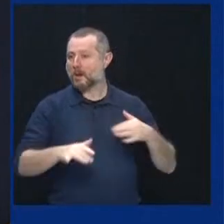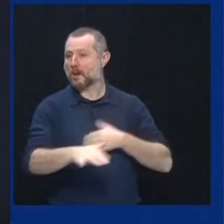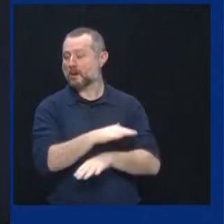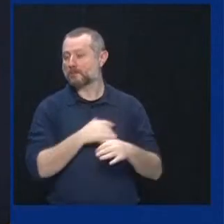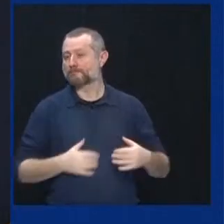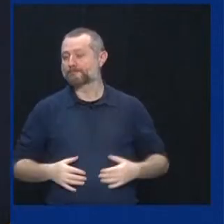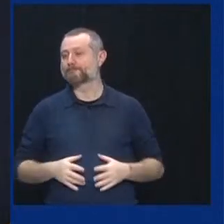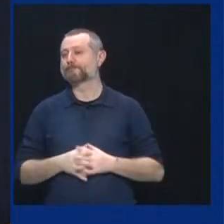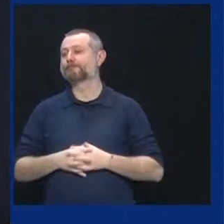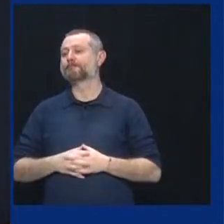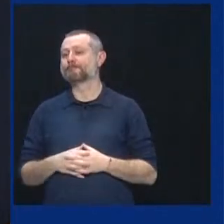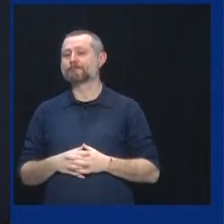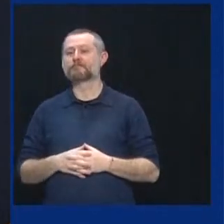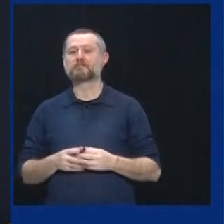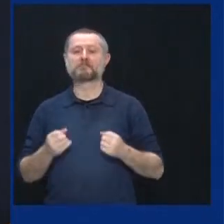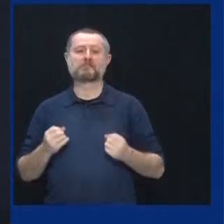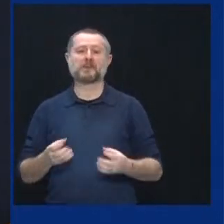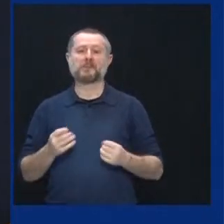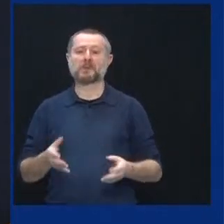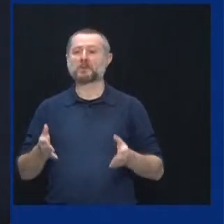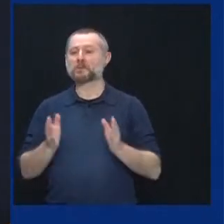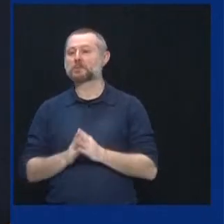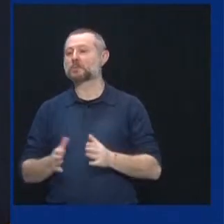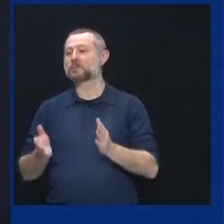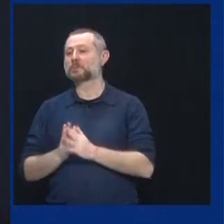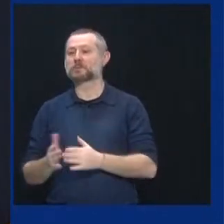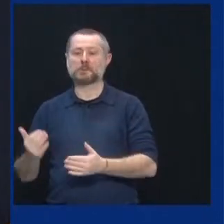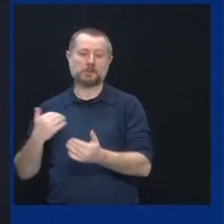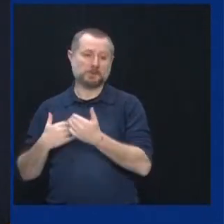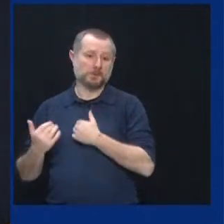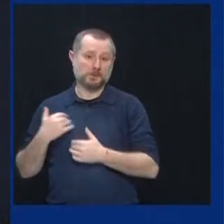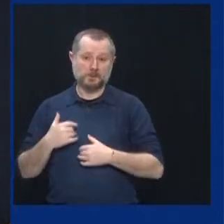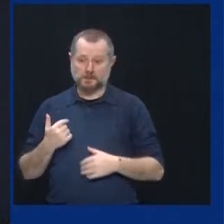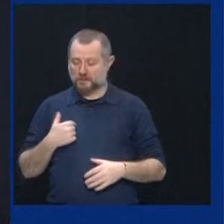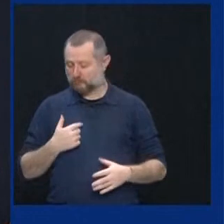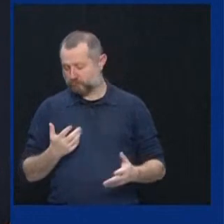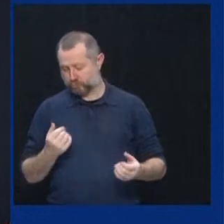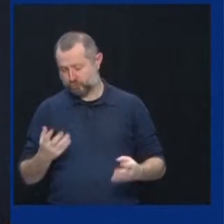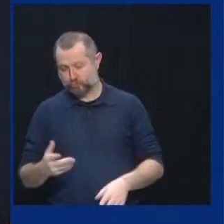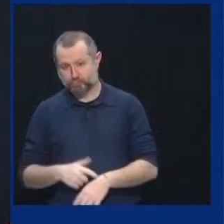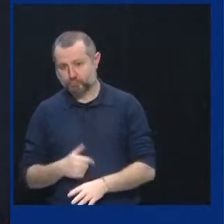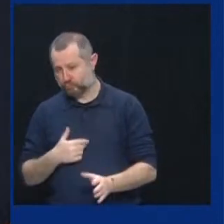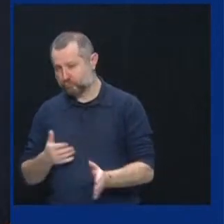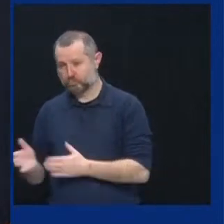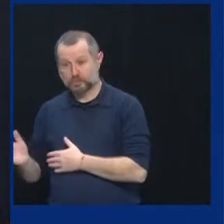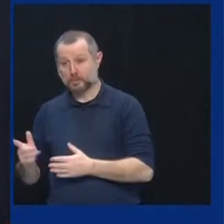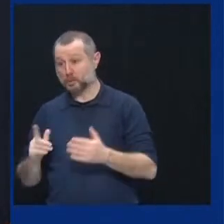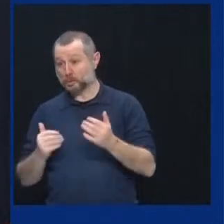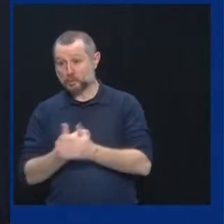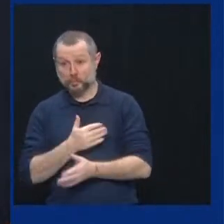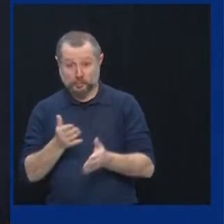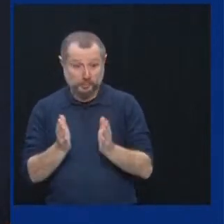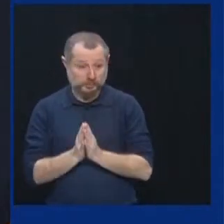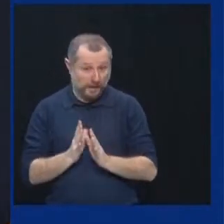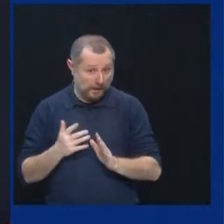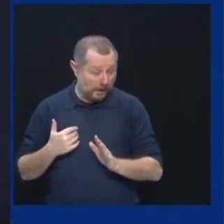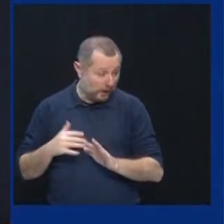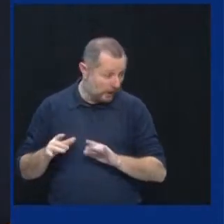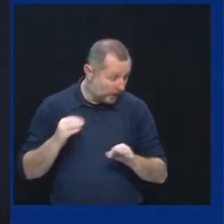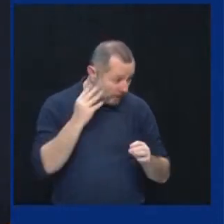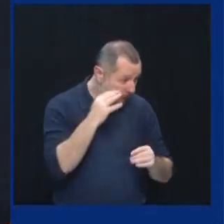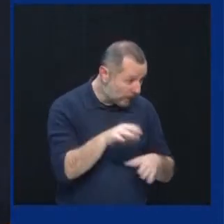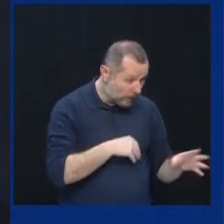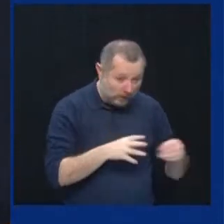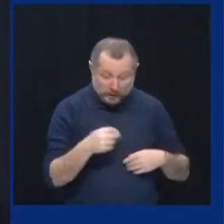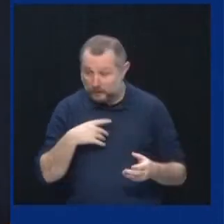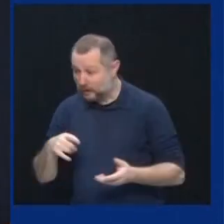And all these requests take time. Every time you get another request, you have to go back to the nursing homes, you have to put together information, you have to make